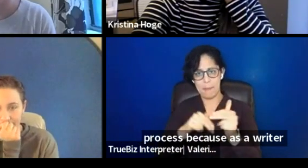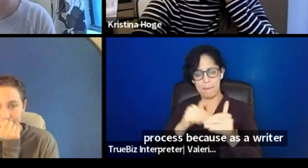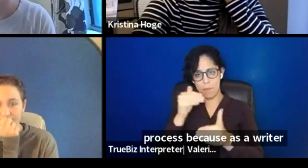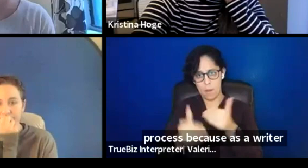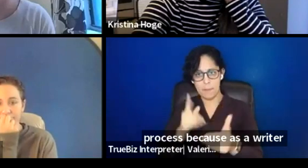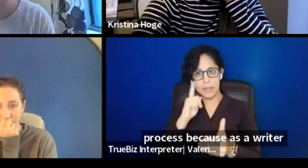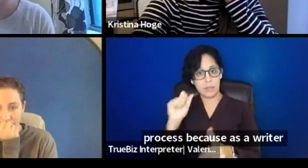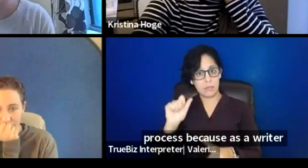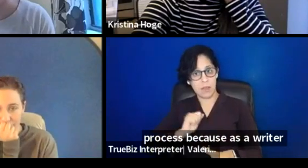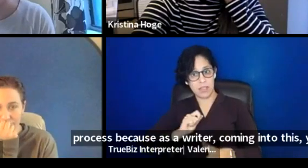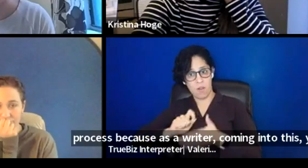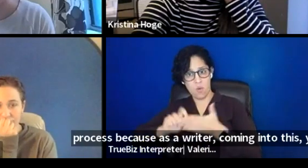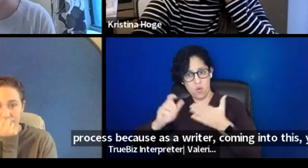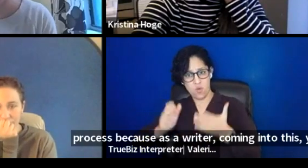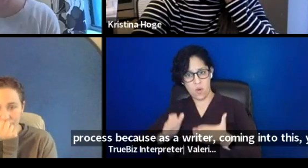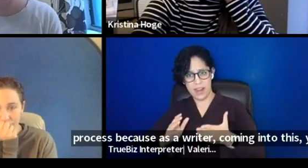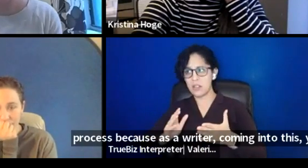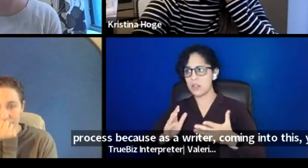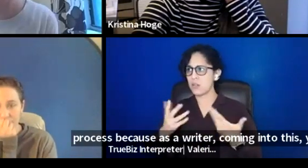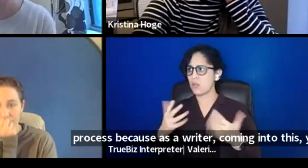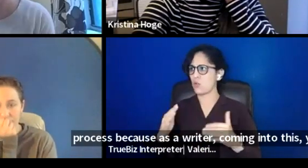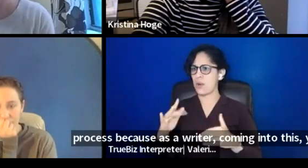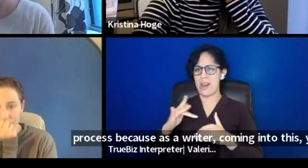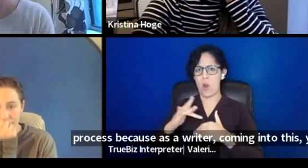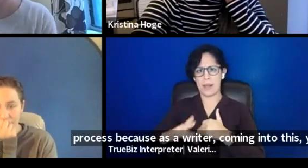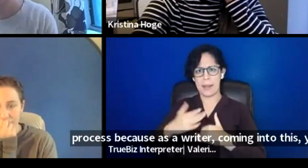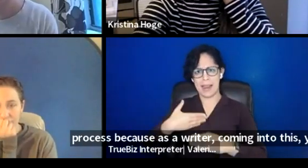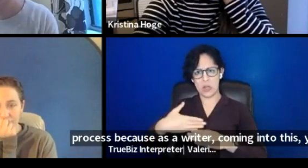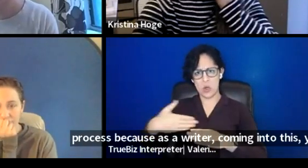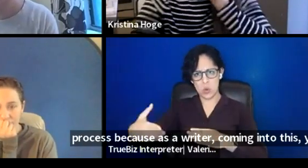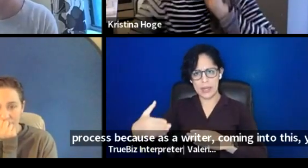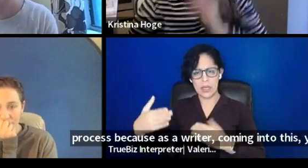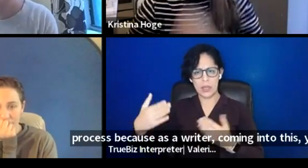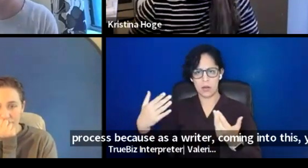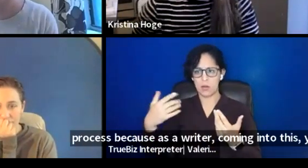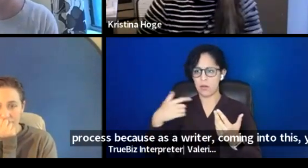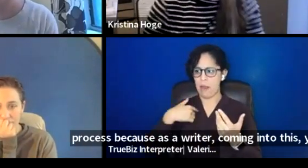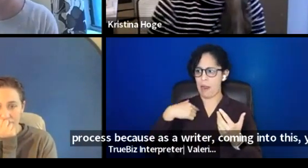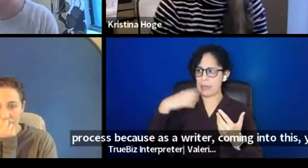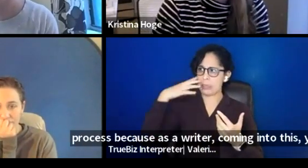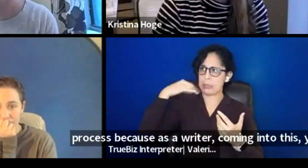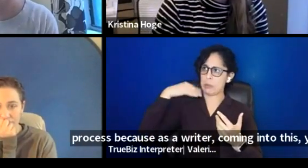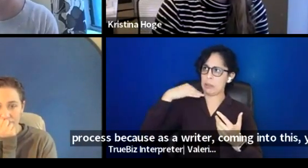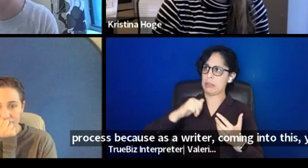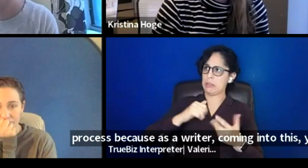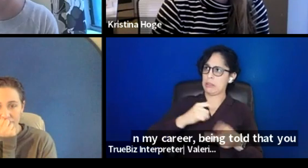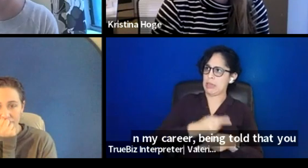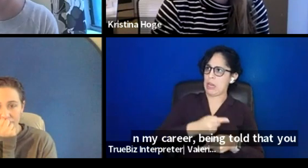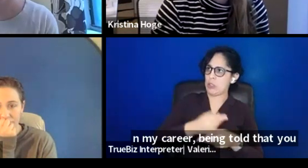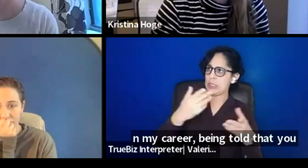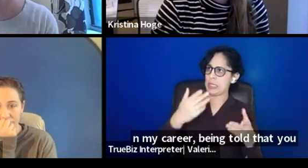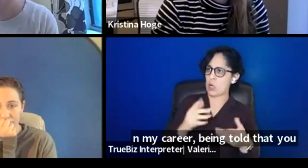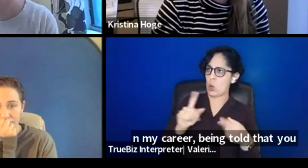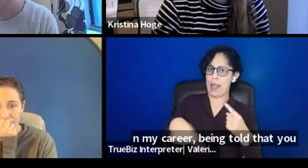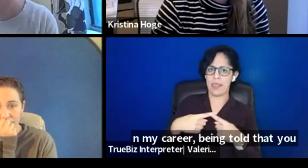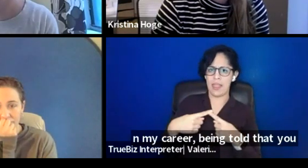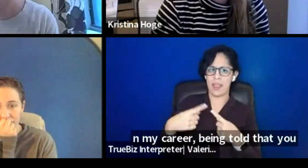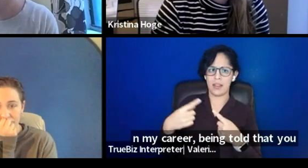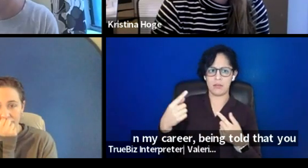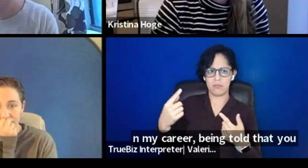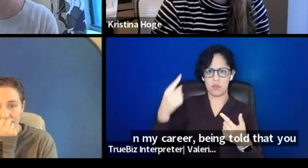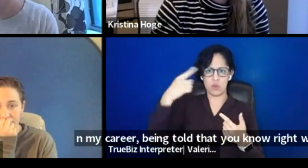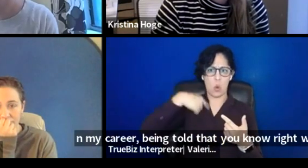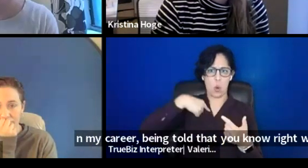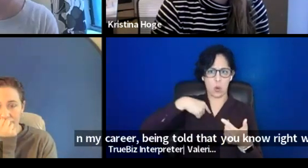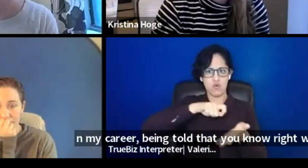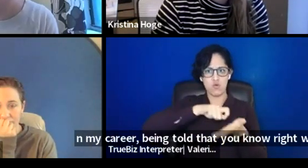this, you know, early in my career, being told that, you know, write what you know, but if I